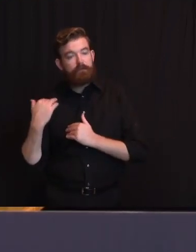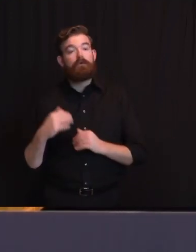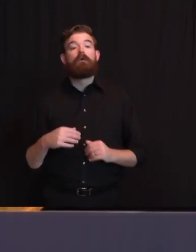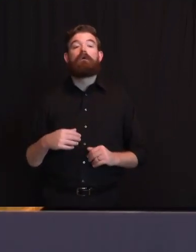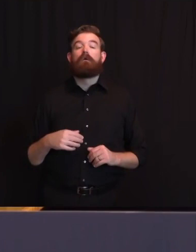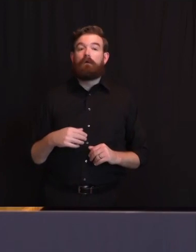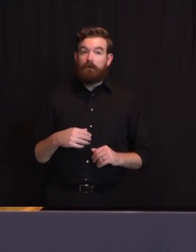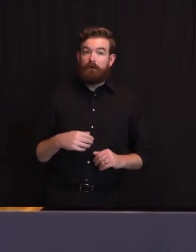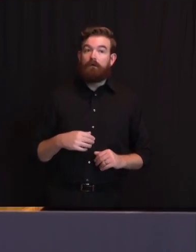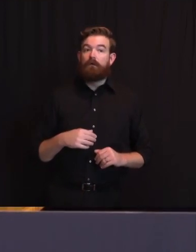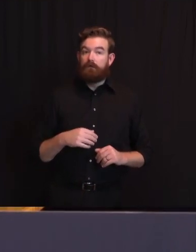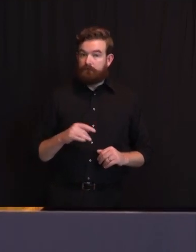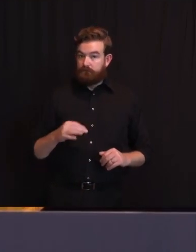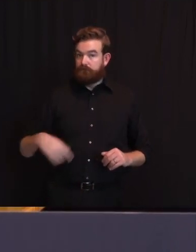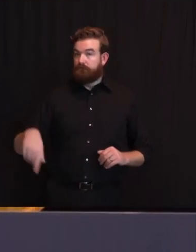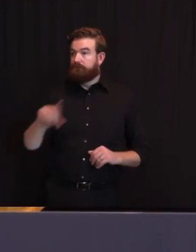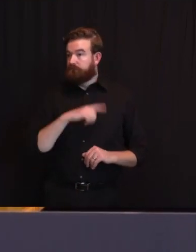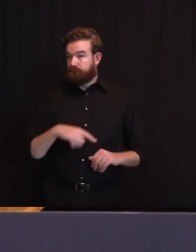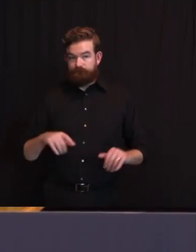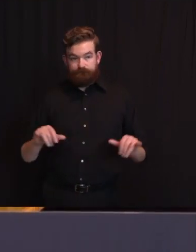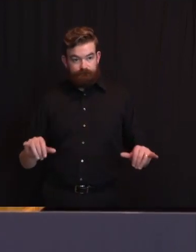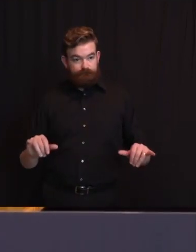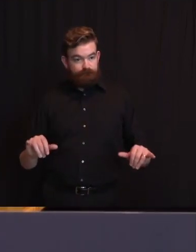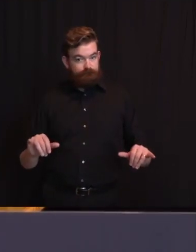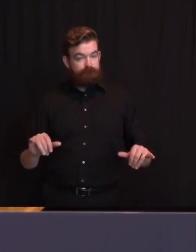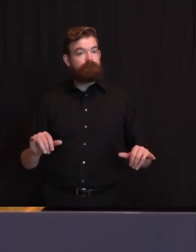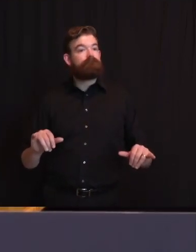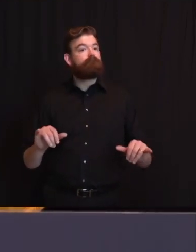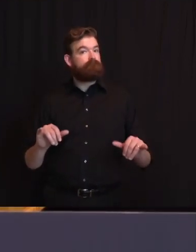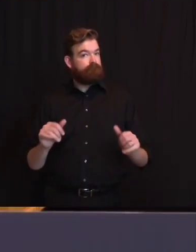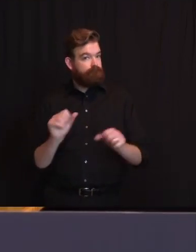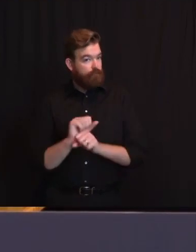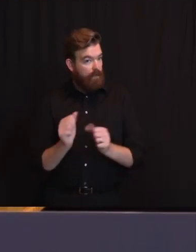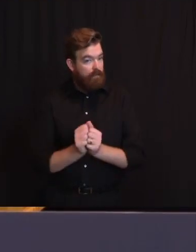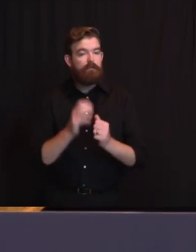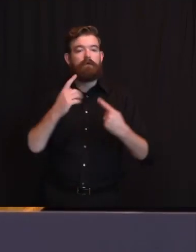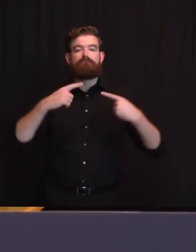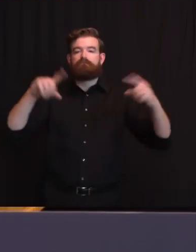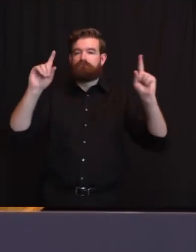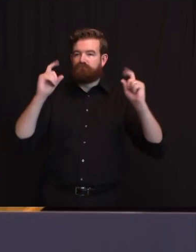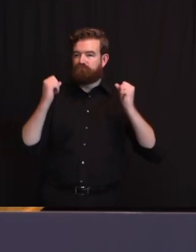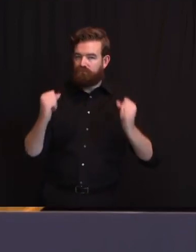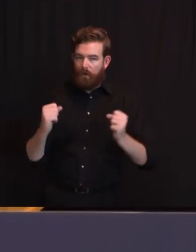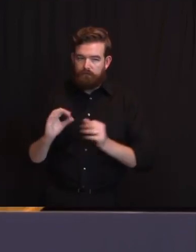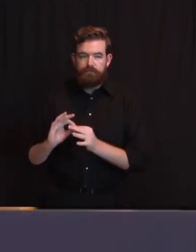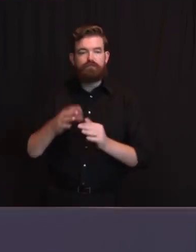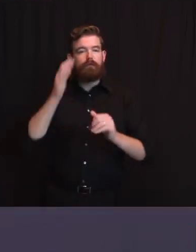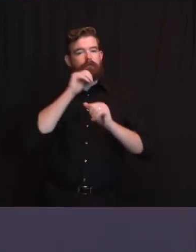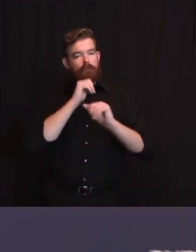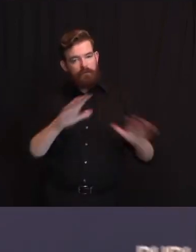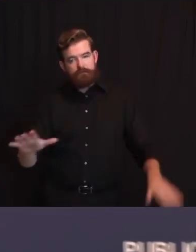we will get to the other side of this, I know, sooner than later and stronger than ever before. God bless you all. Thank you.